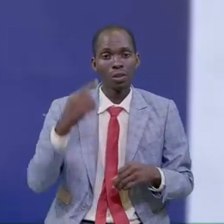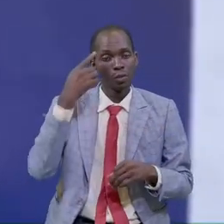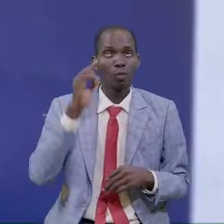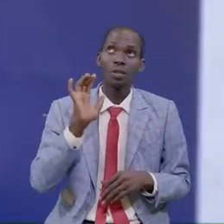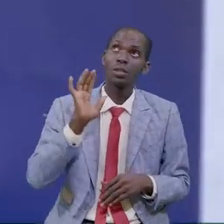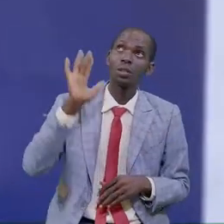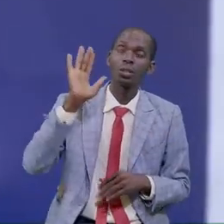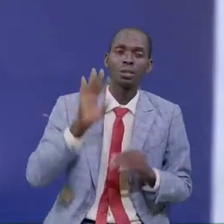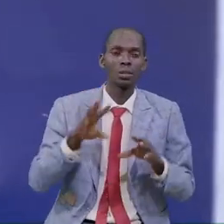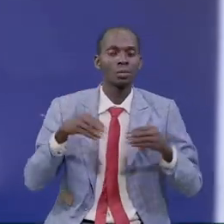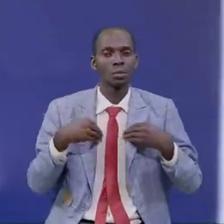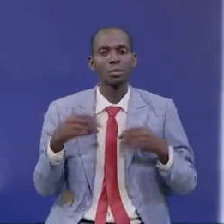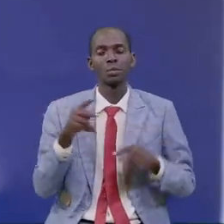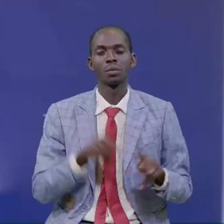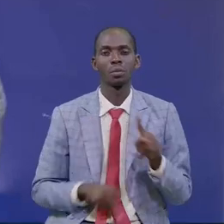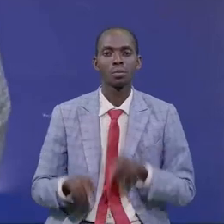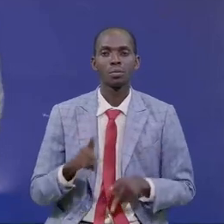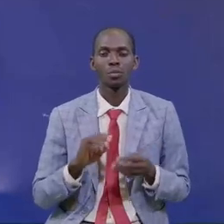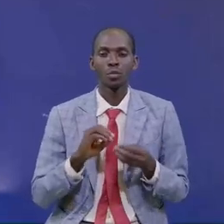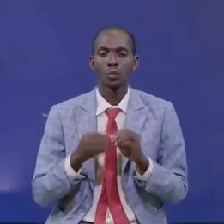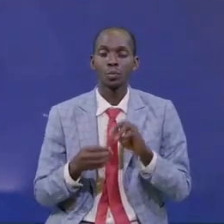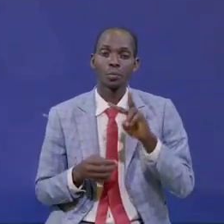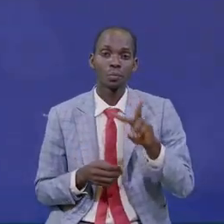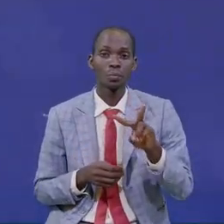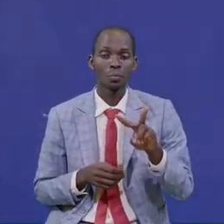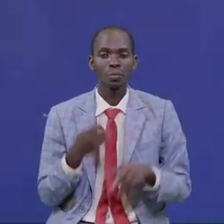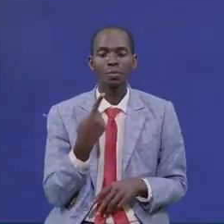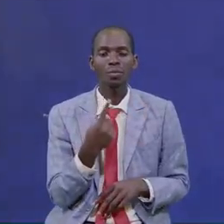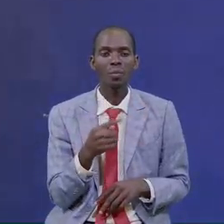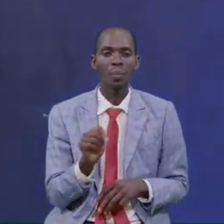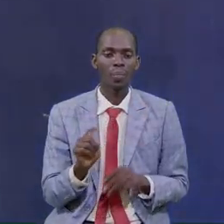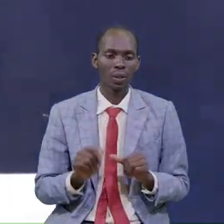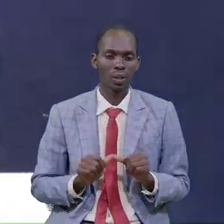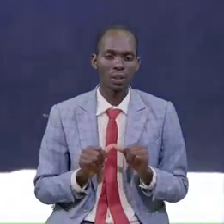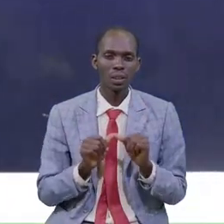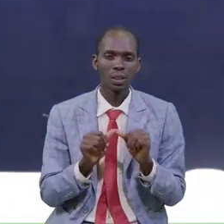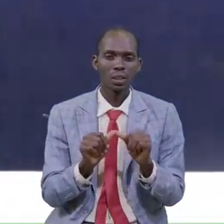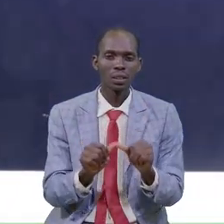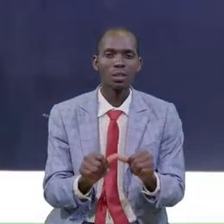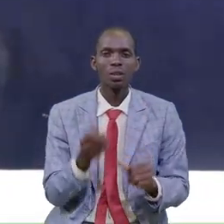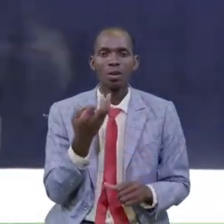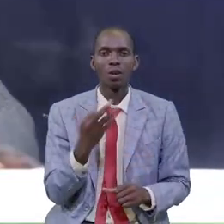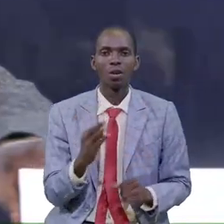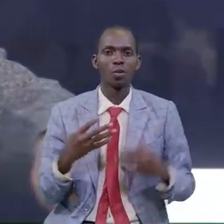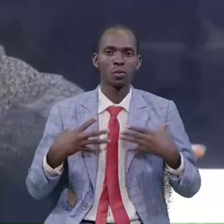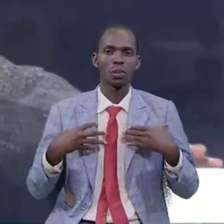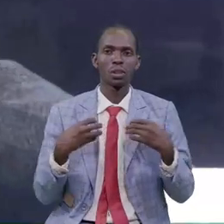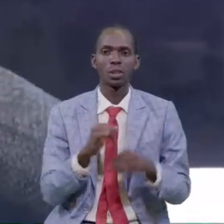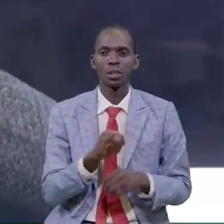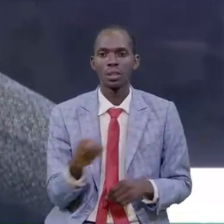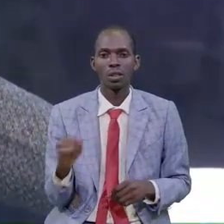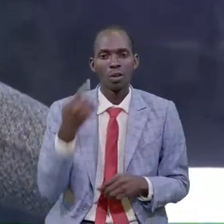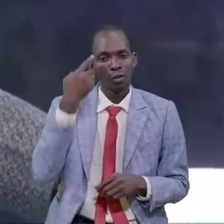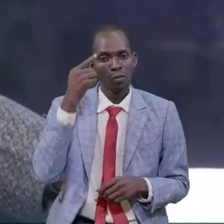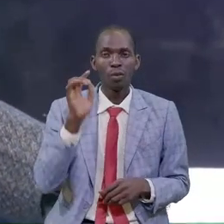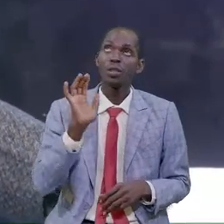pour son peuple. Number two, reçu, the continuity of healing for his redeemed people.